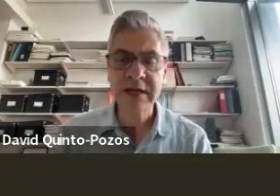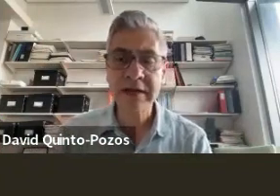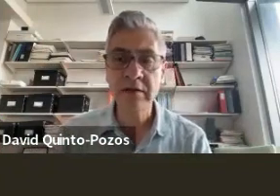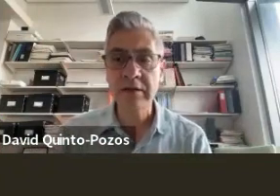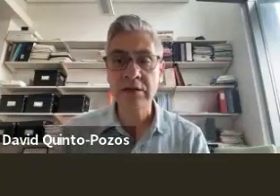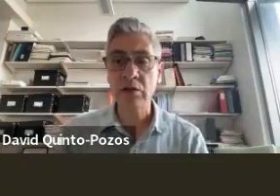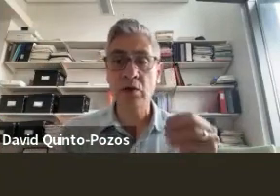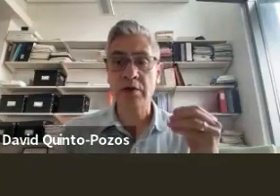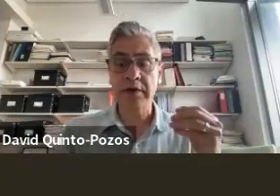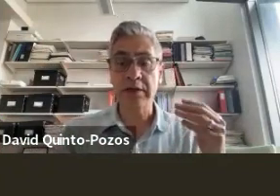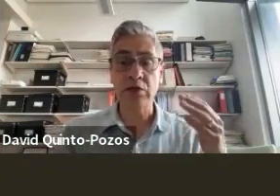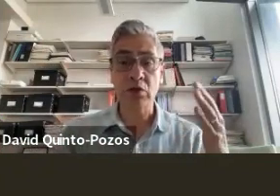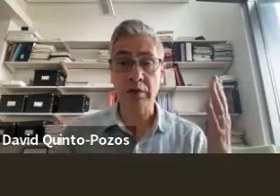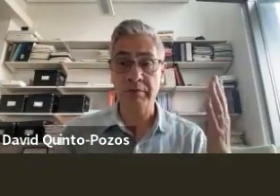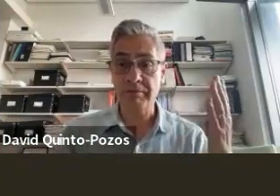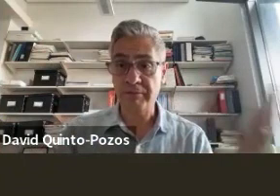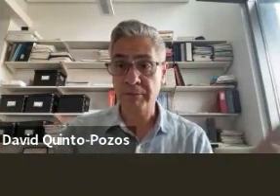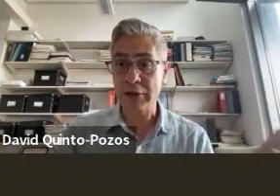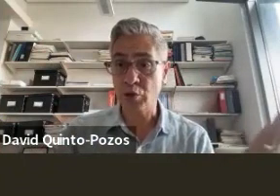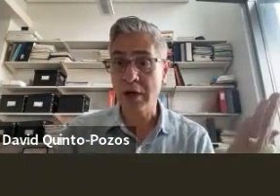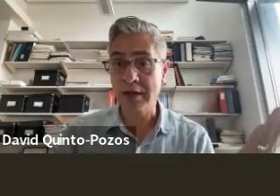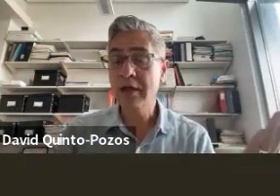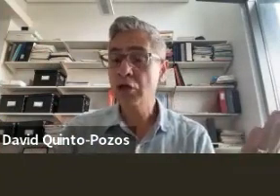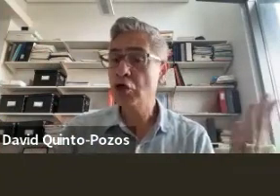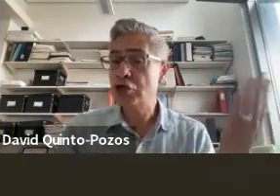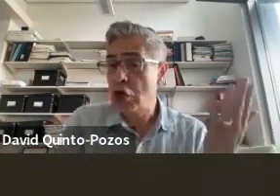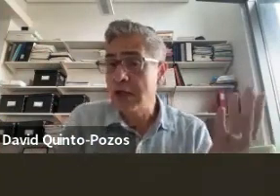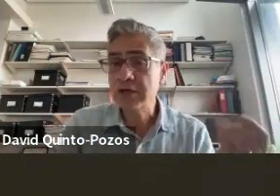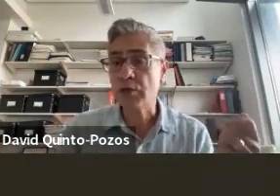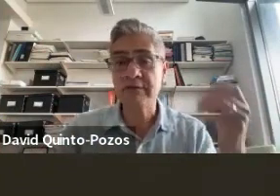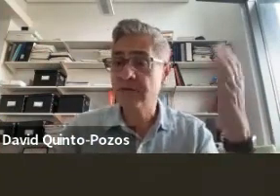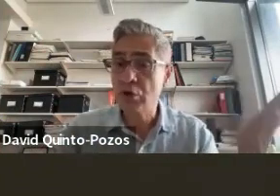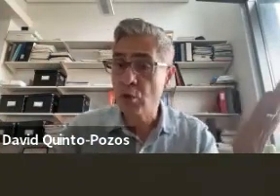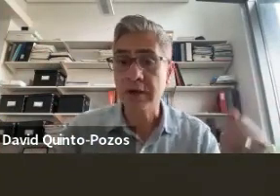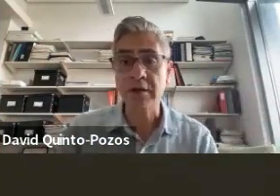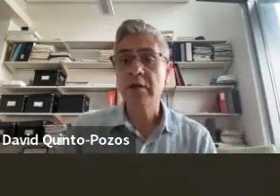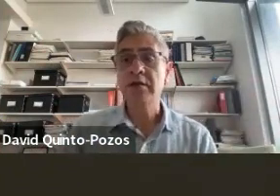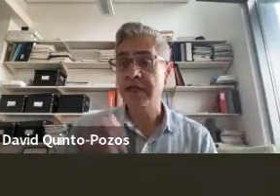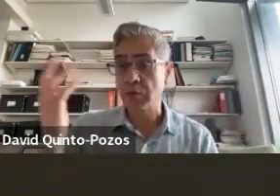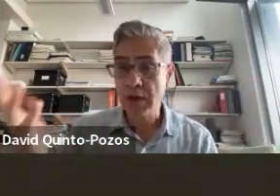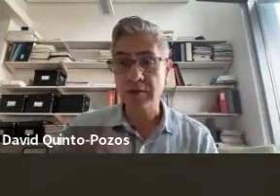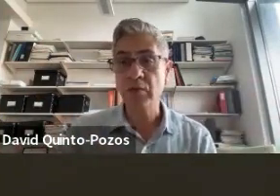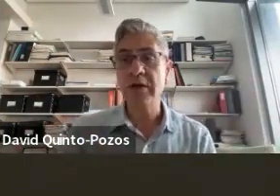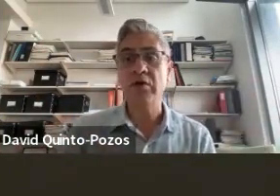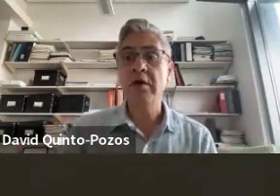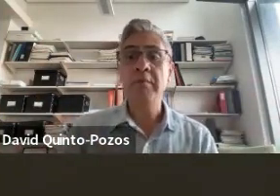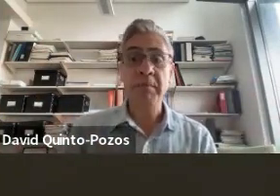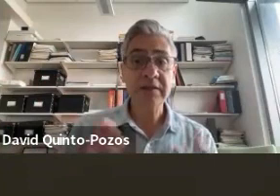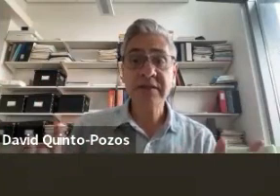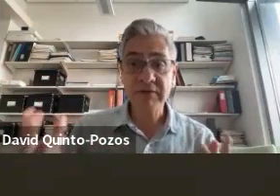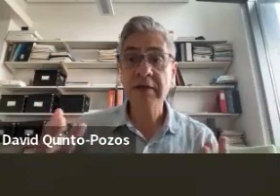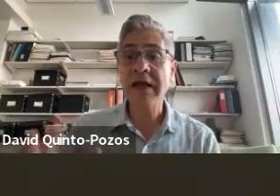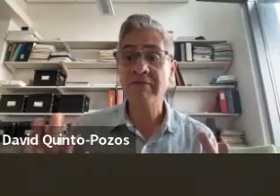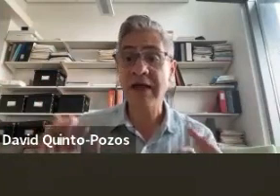the title in your page one. You can just call out to it, figure one, table one, whatever,